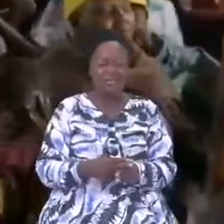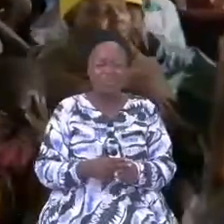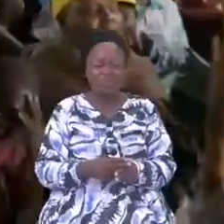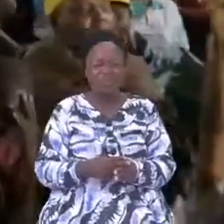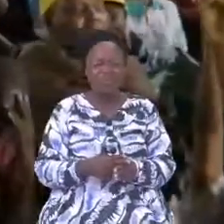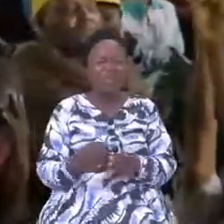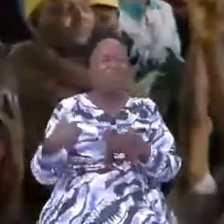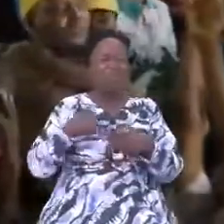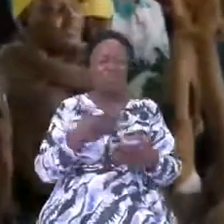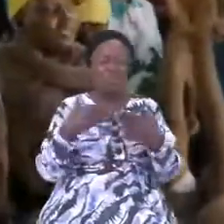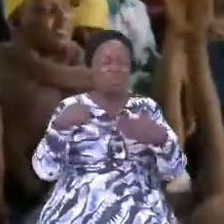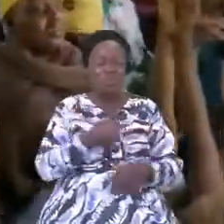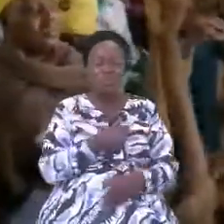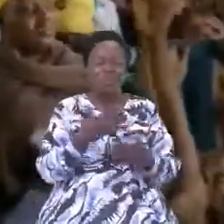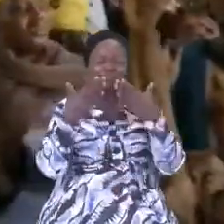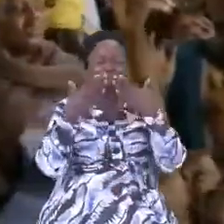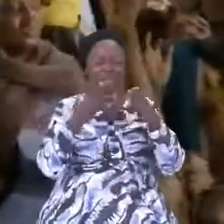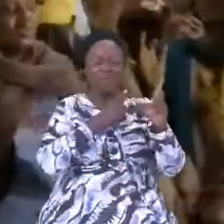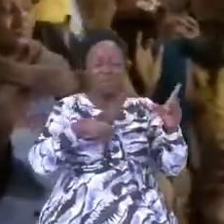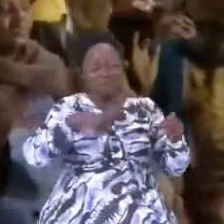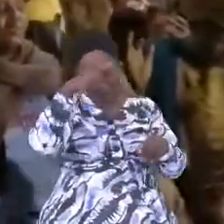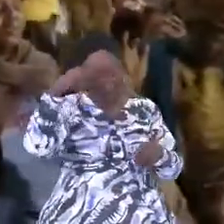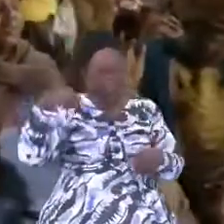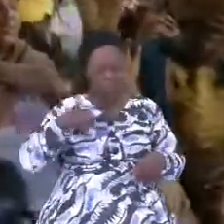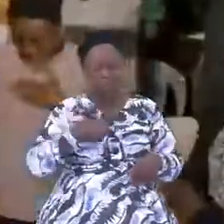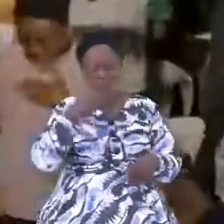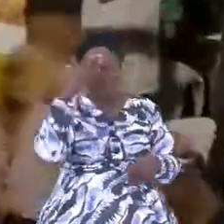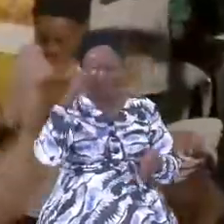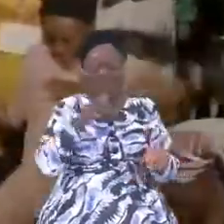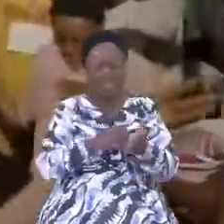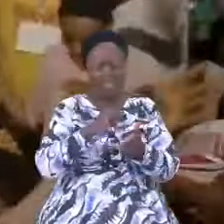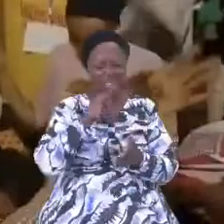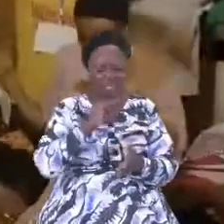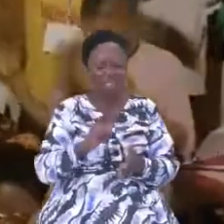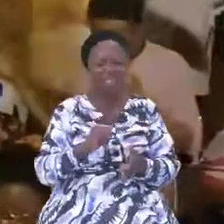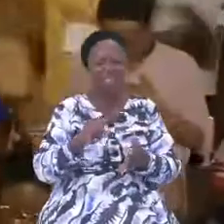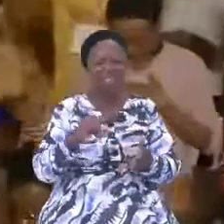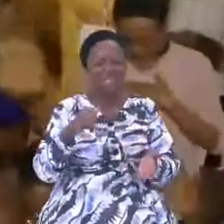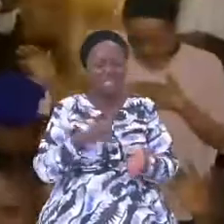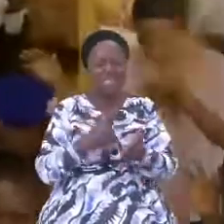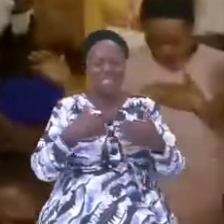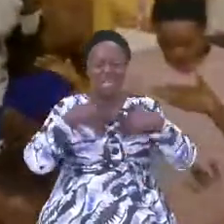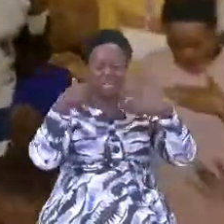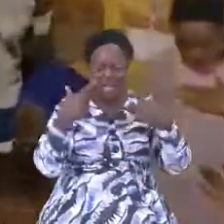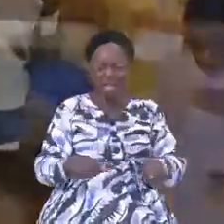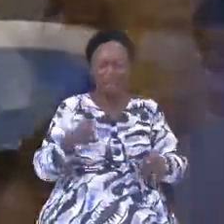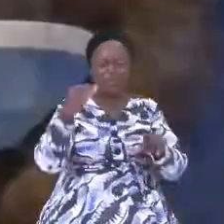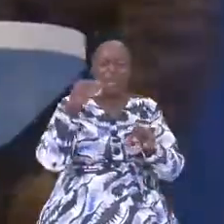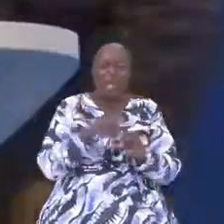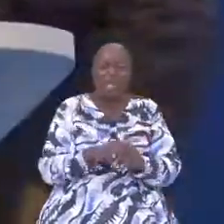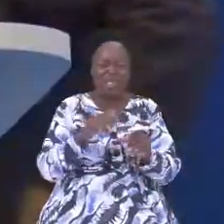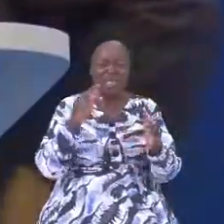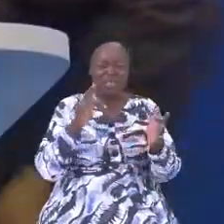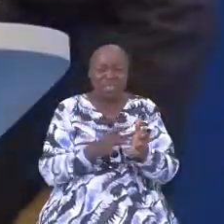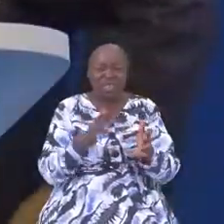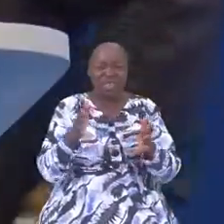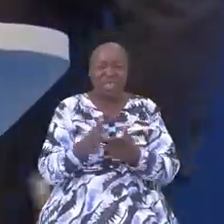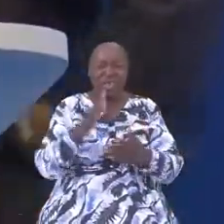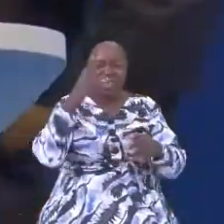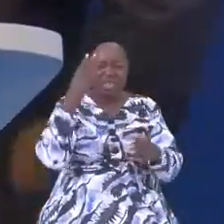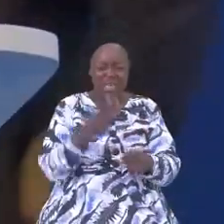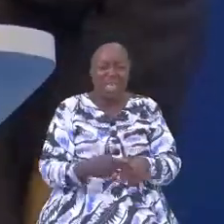Lord, because we know it is done. In Jesus' name